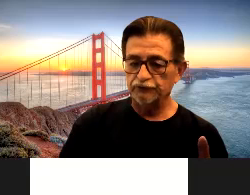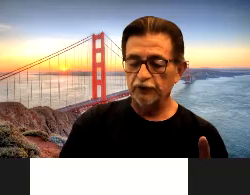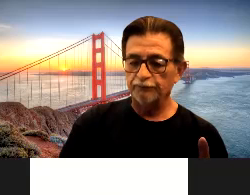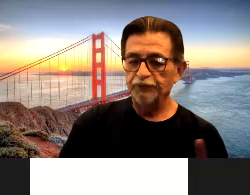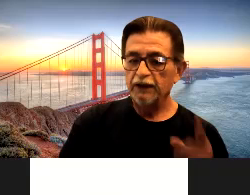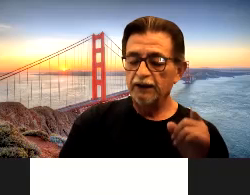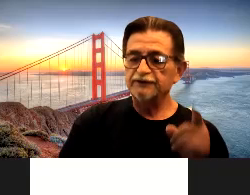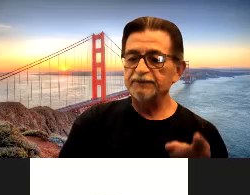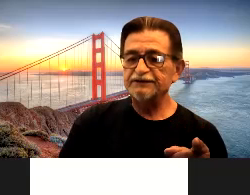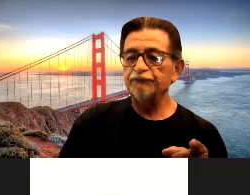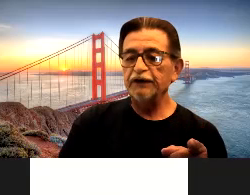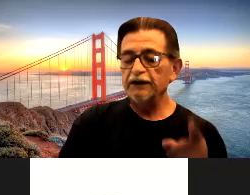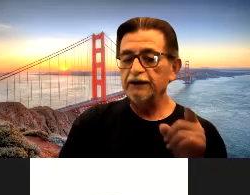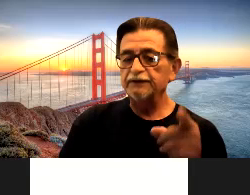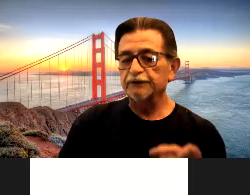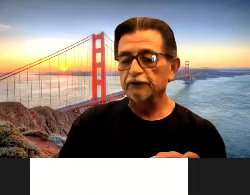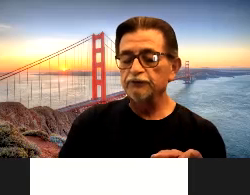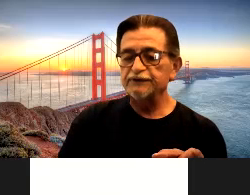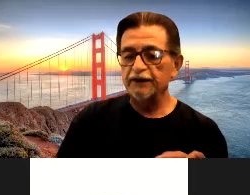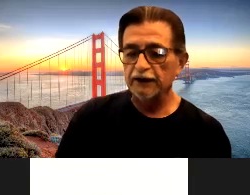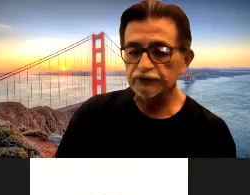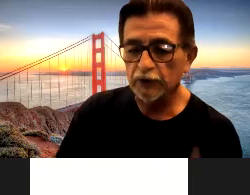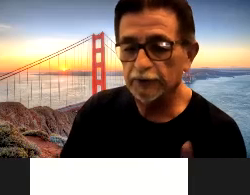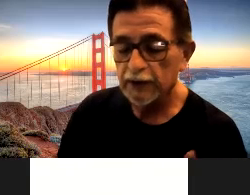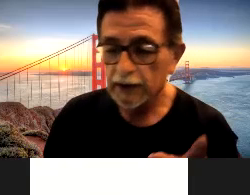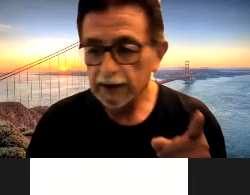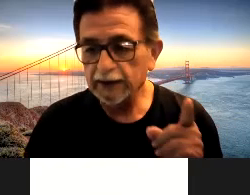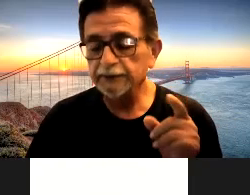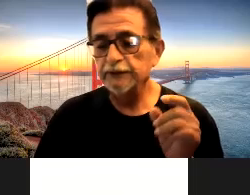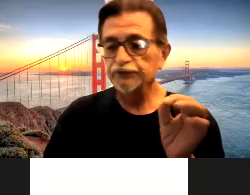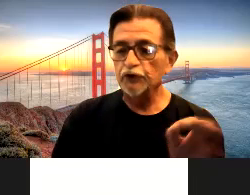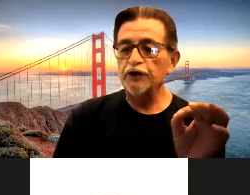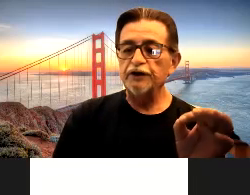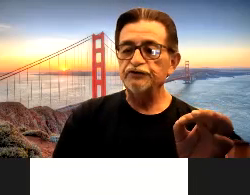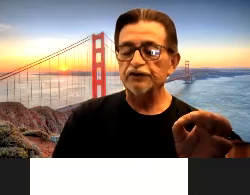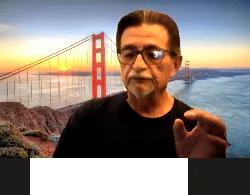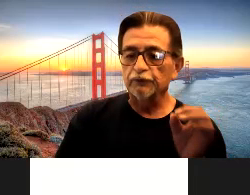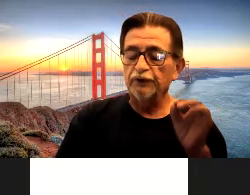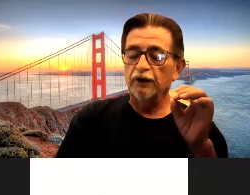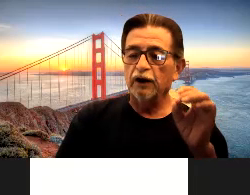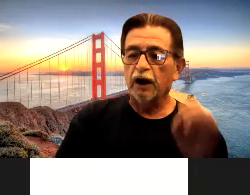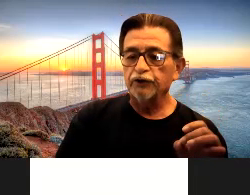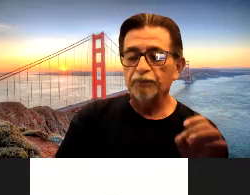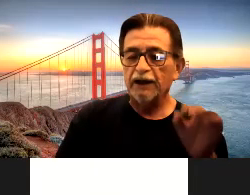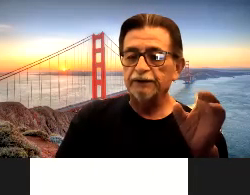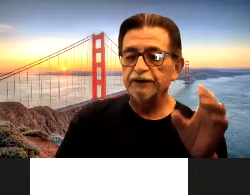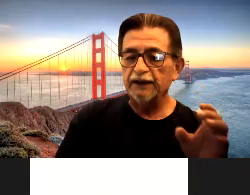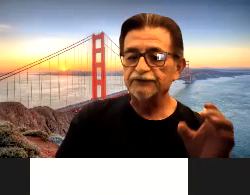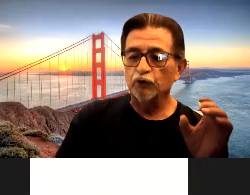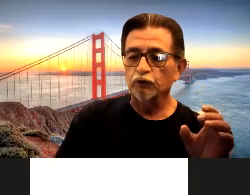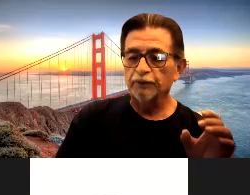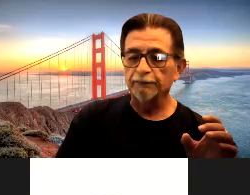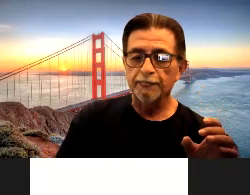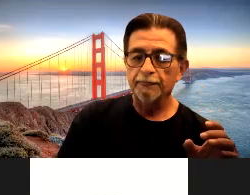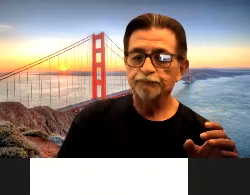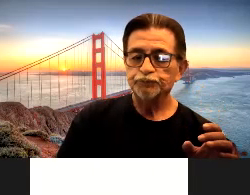an electron. And specifically, it's going to lose that electron in the 3rd energy level occupied in the